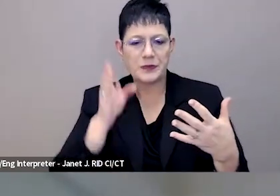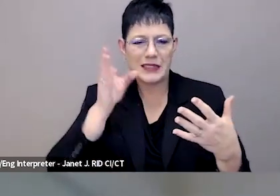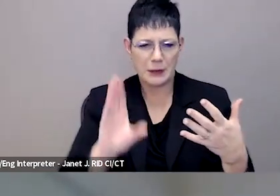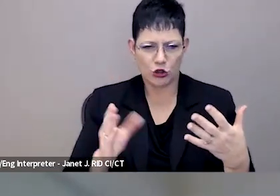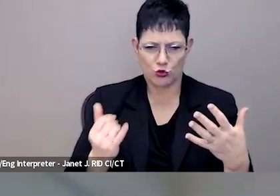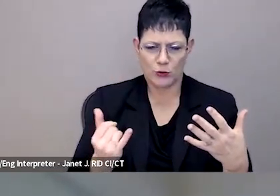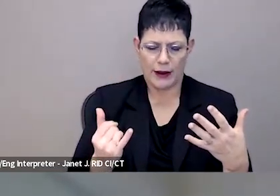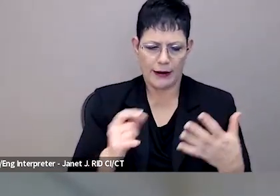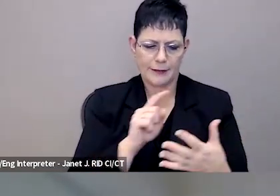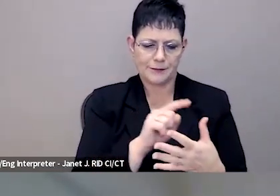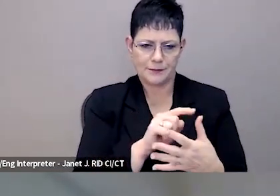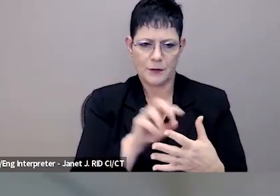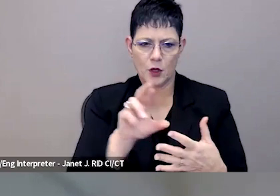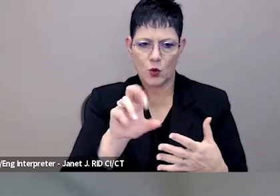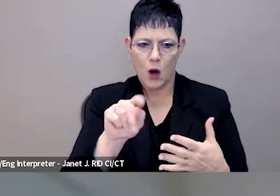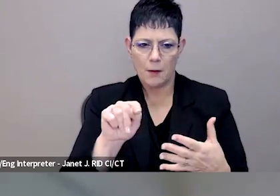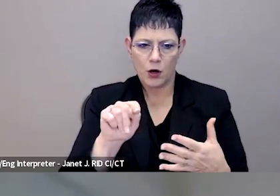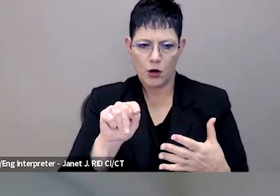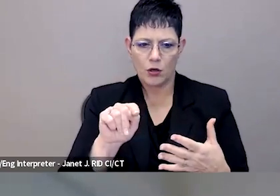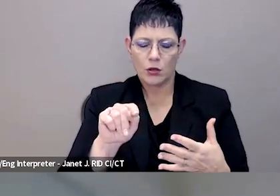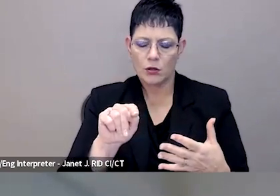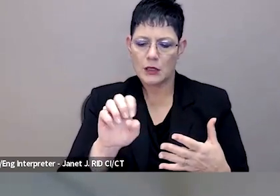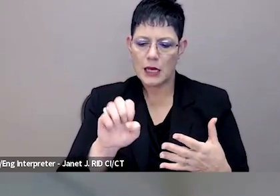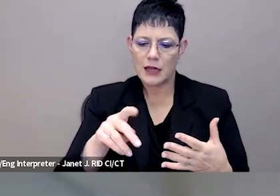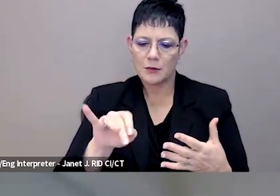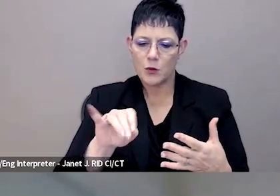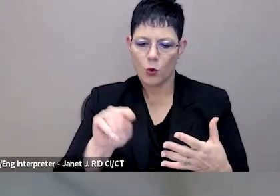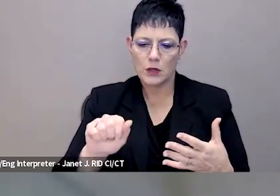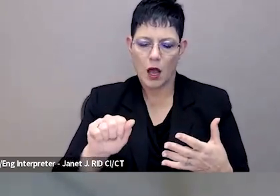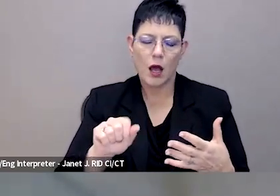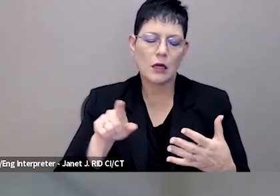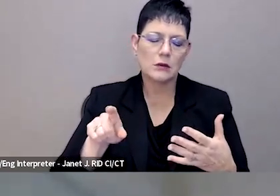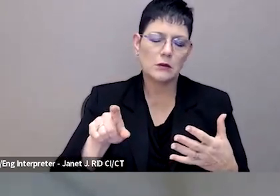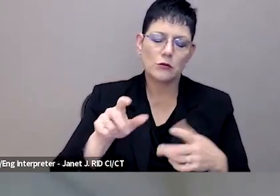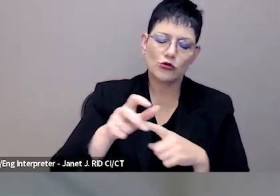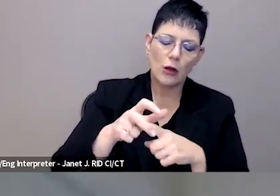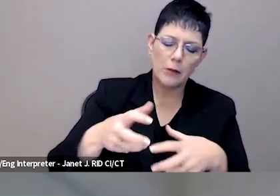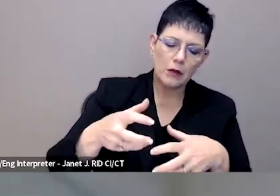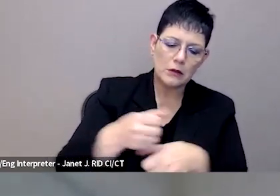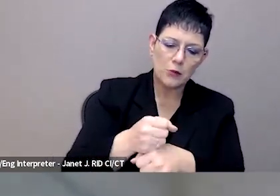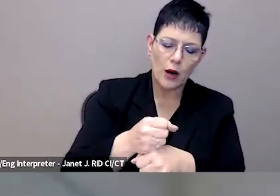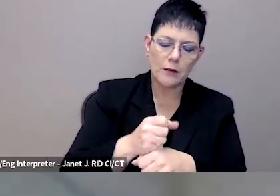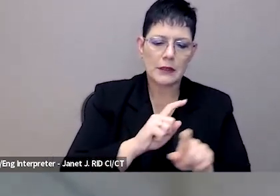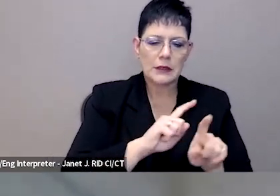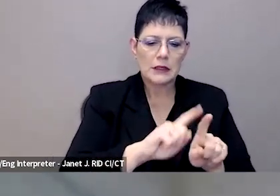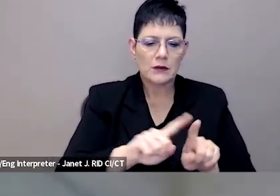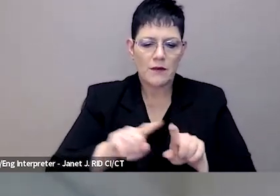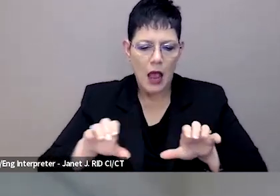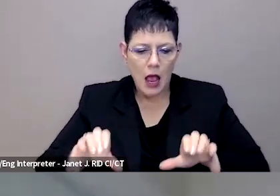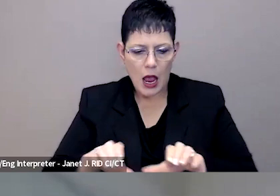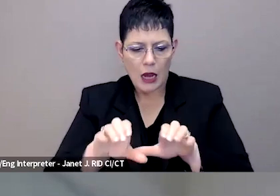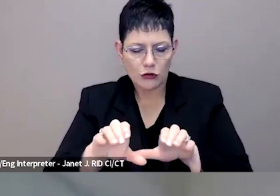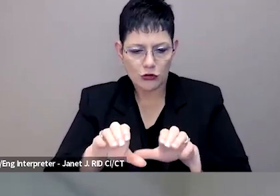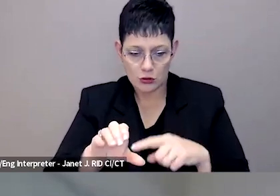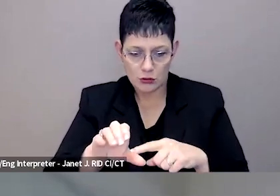particular, Robert Espinosa did a great job of summarizing a range of actions that can and